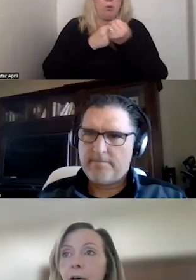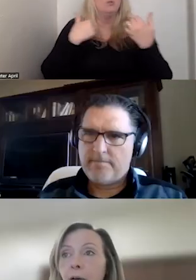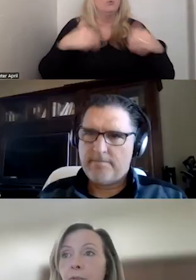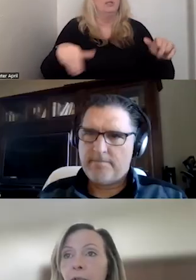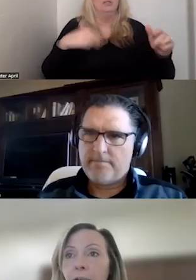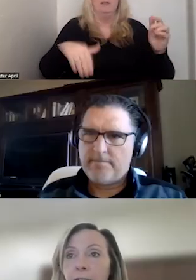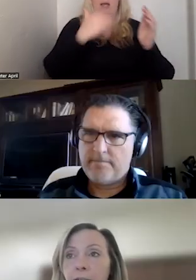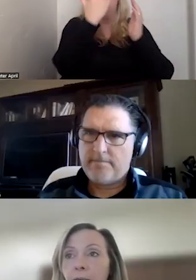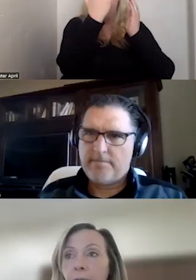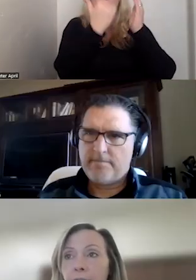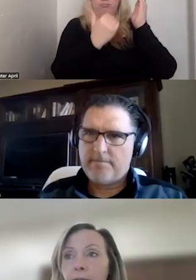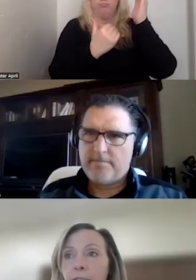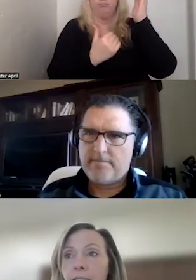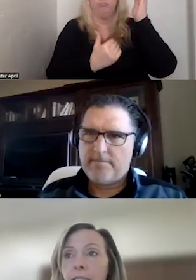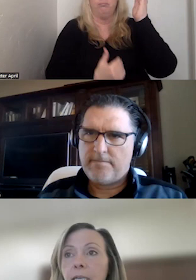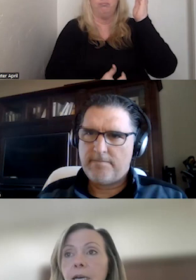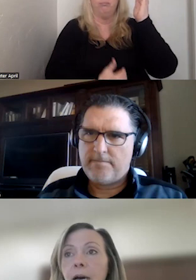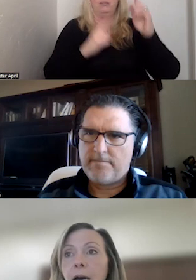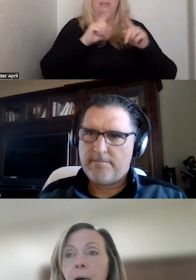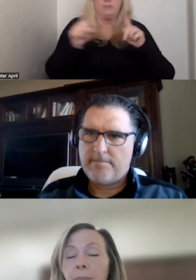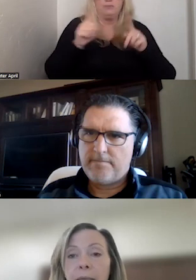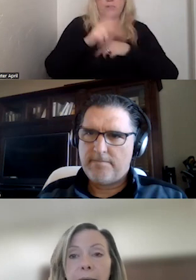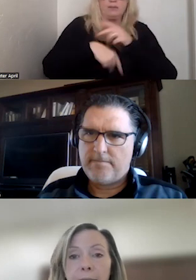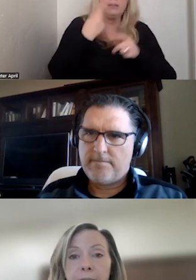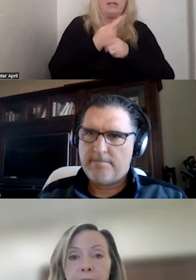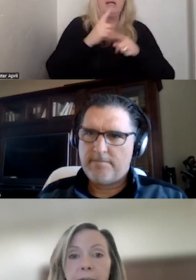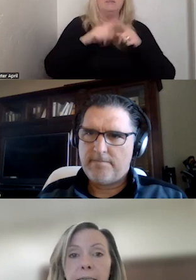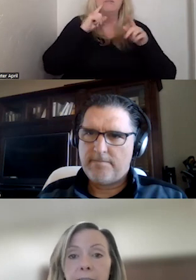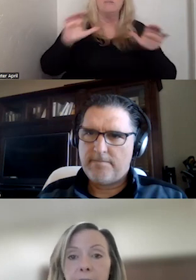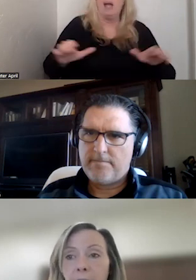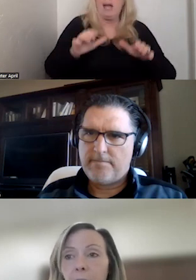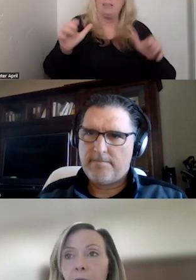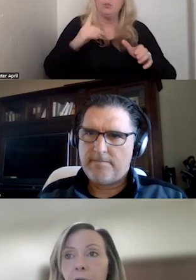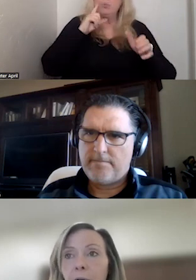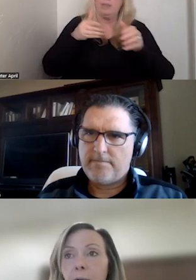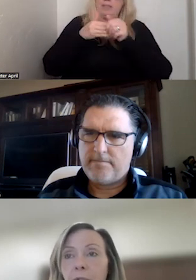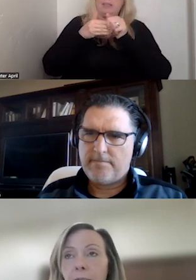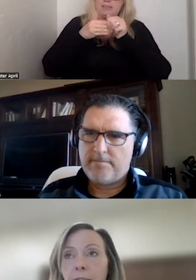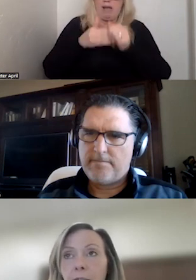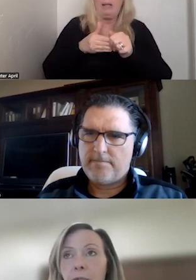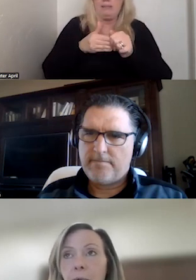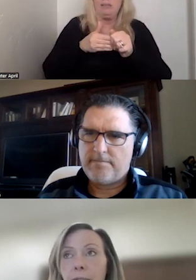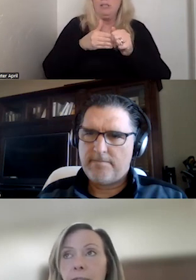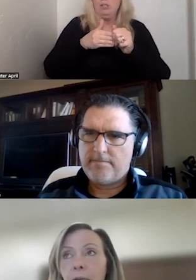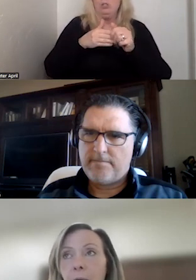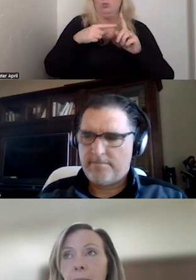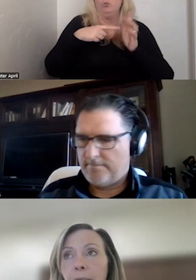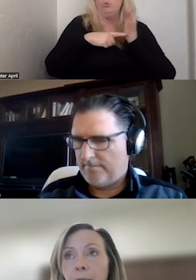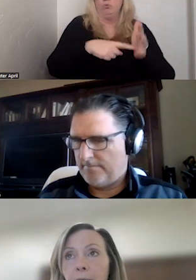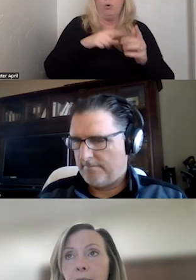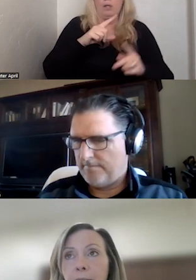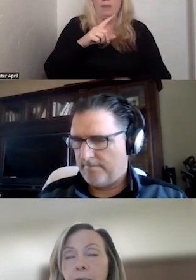list of different kinds of activities that this guidance that we are directed to jointly